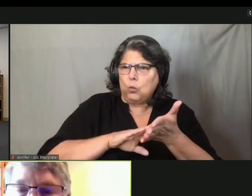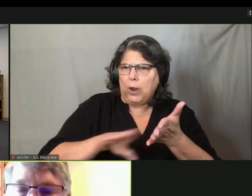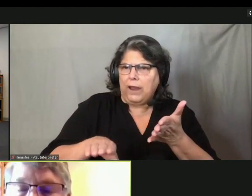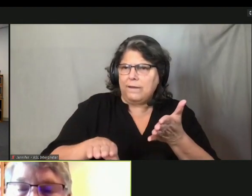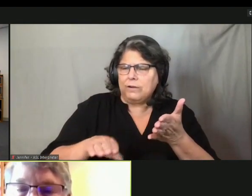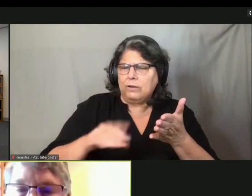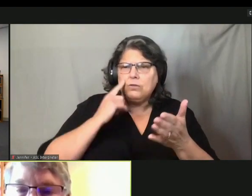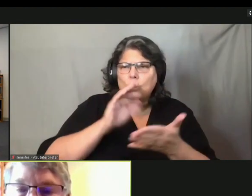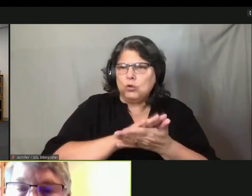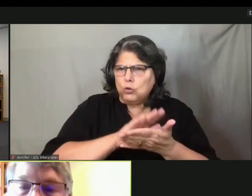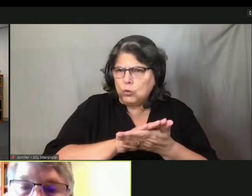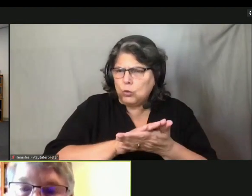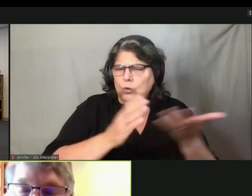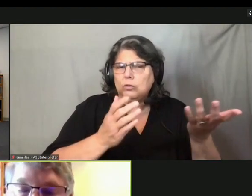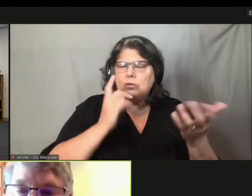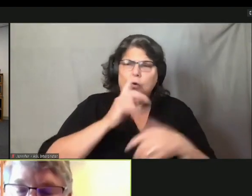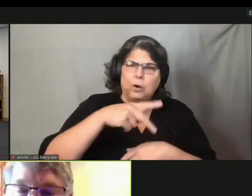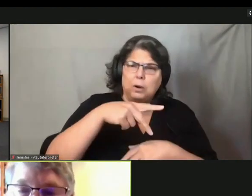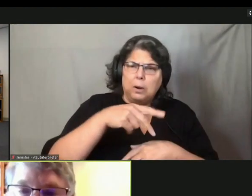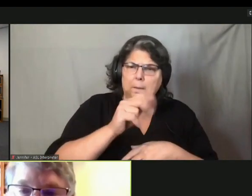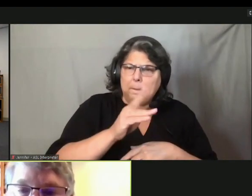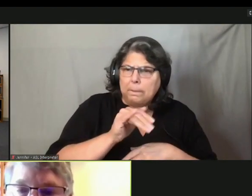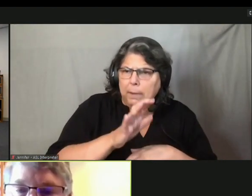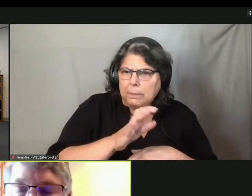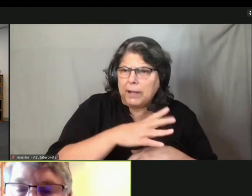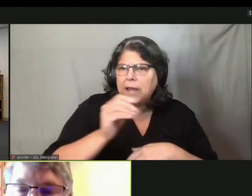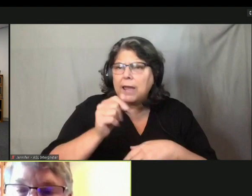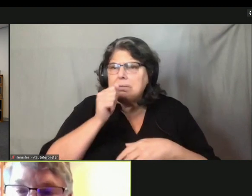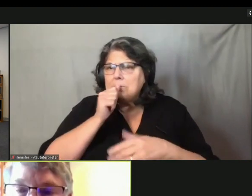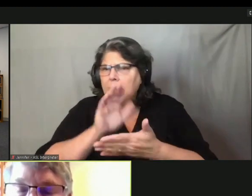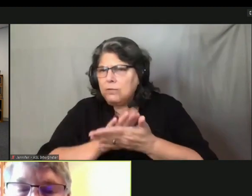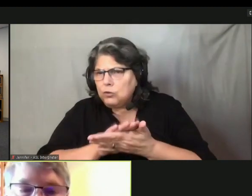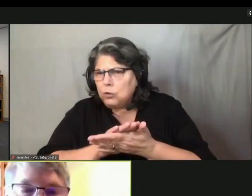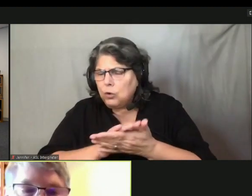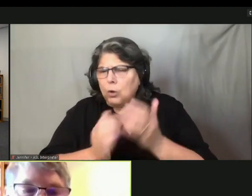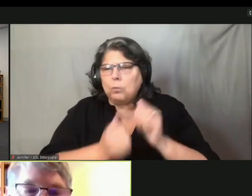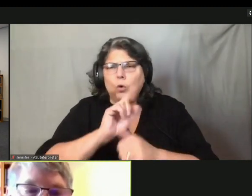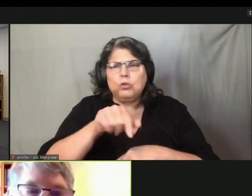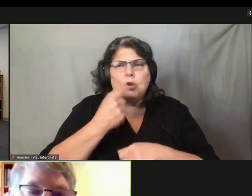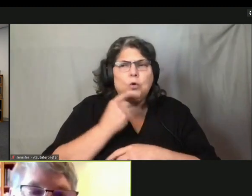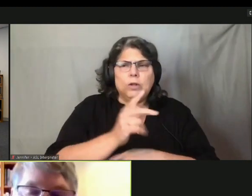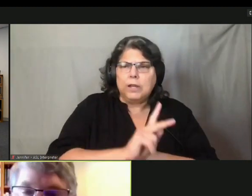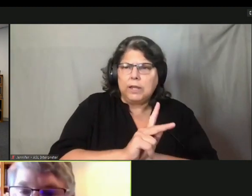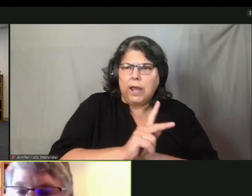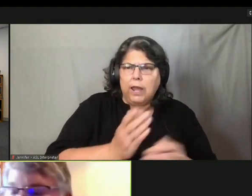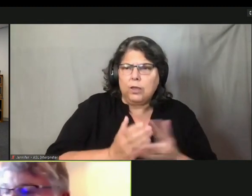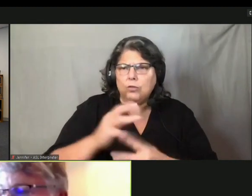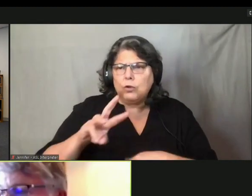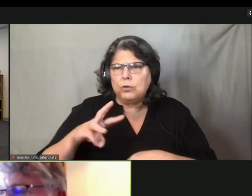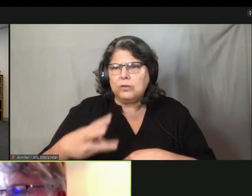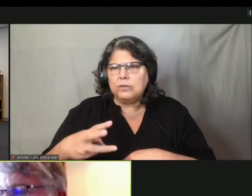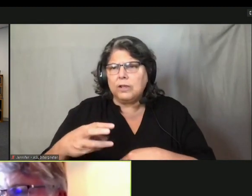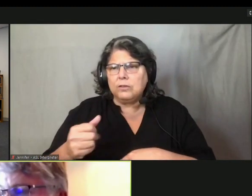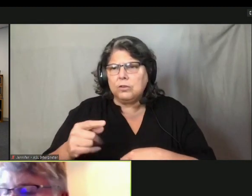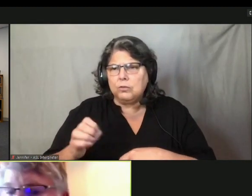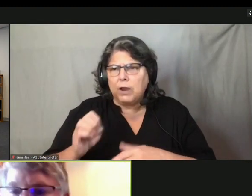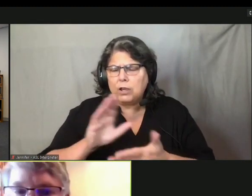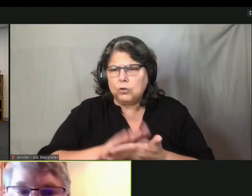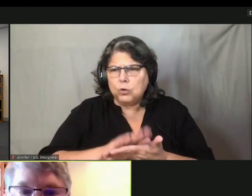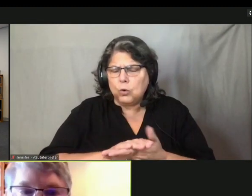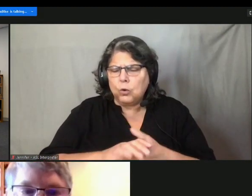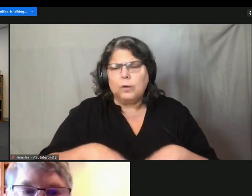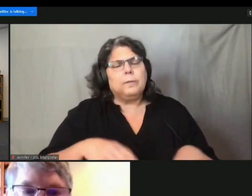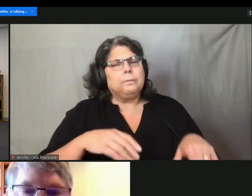public and private, and is it primarily for K through 6 schools? The waiver process is